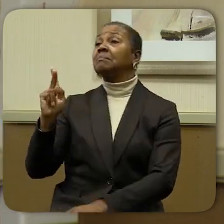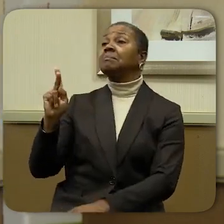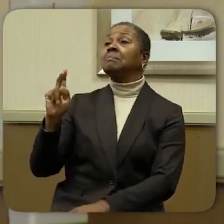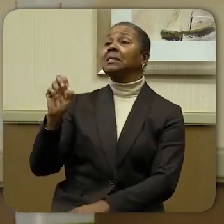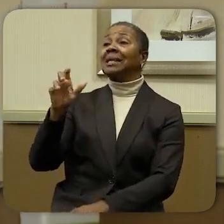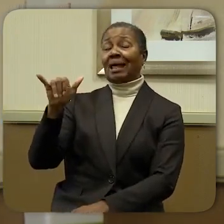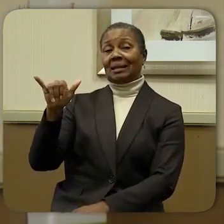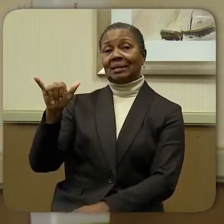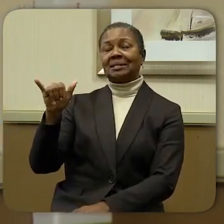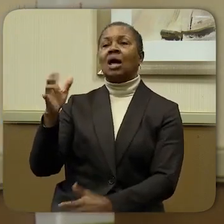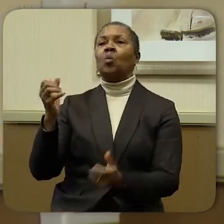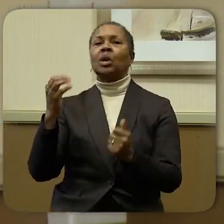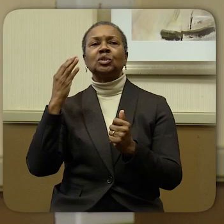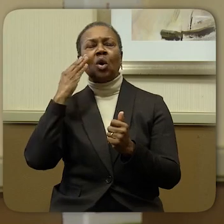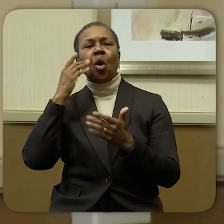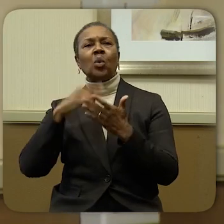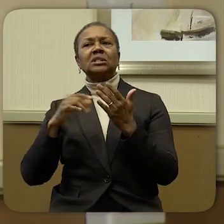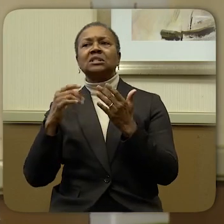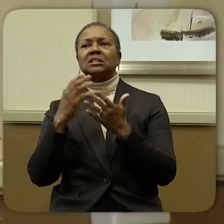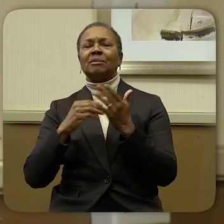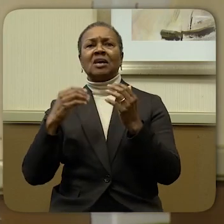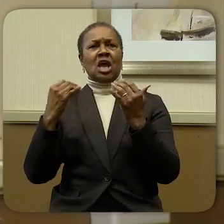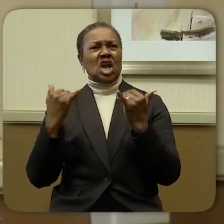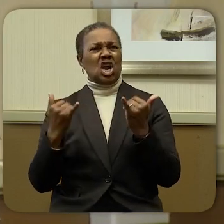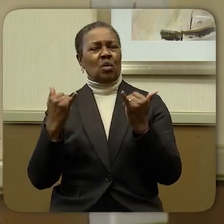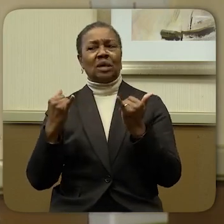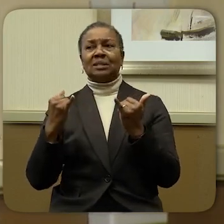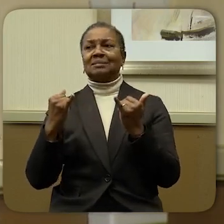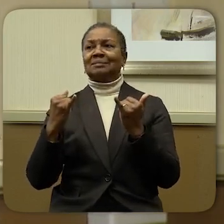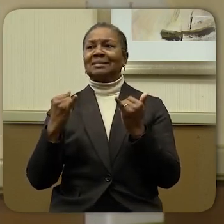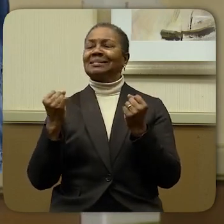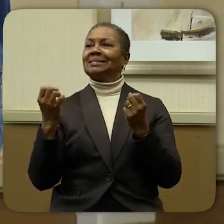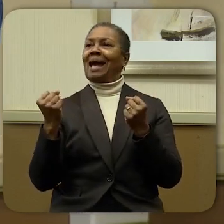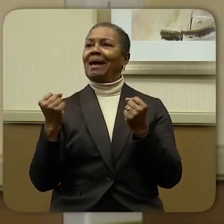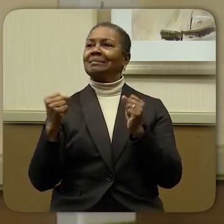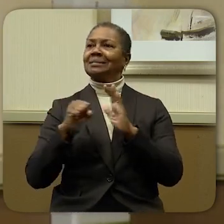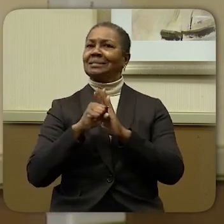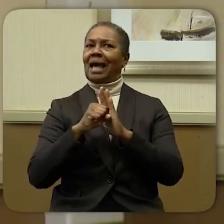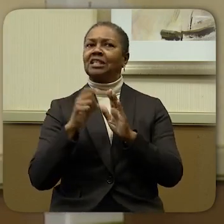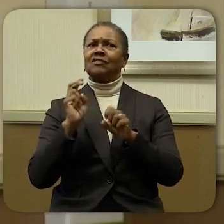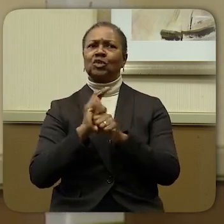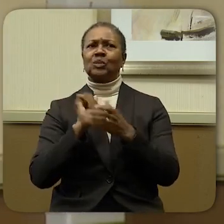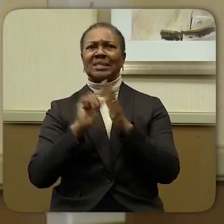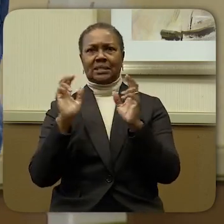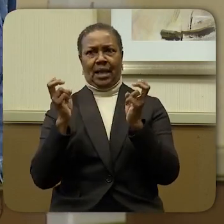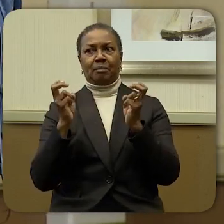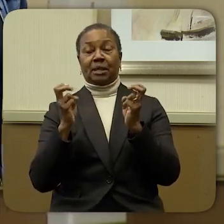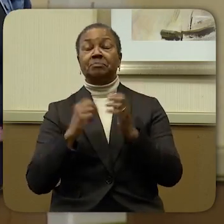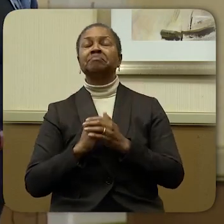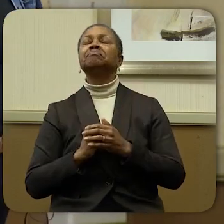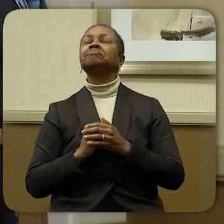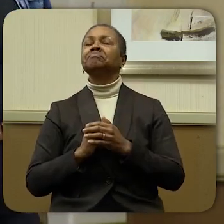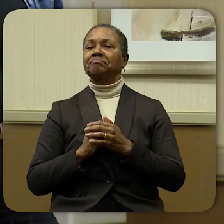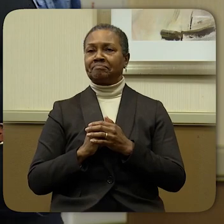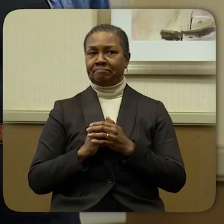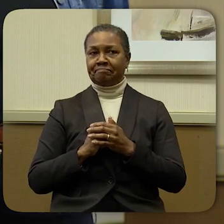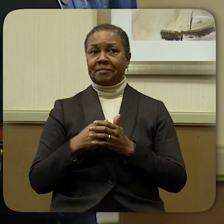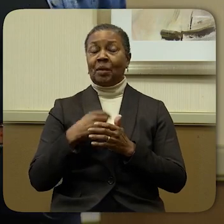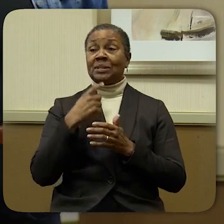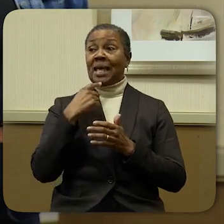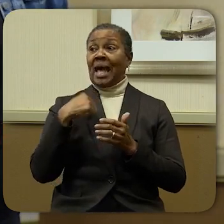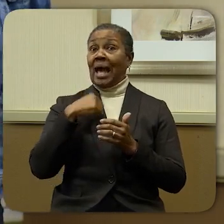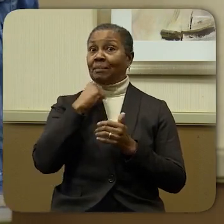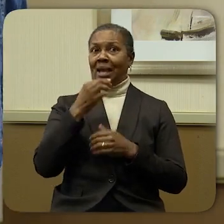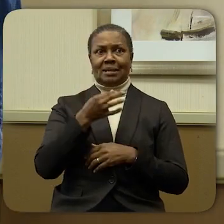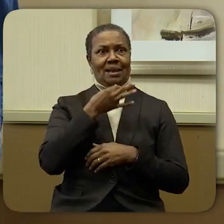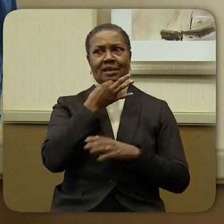Okay, so Kelly said wanting to know what are some of the current signs that are appropriate used with this topic. All right, and I will say that I'm not